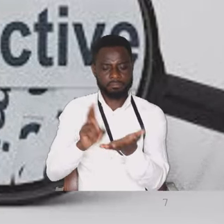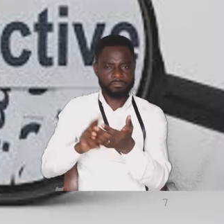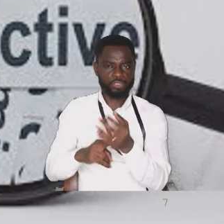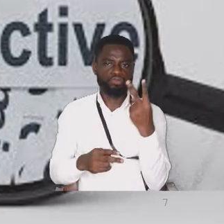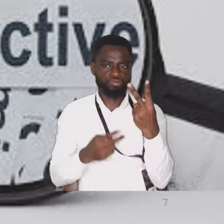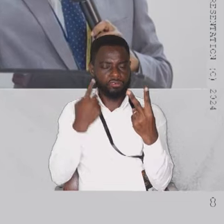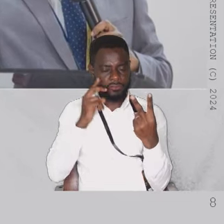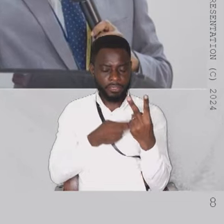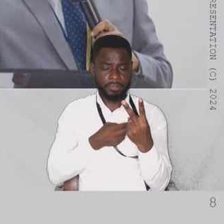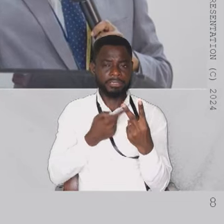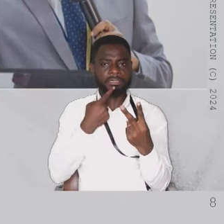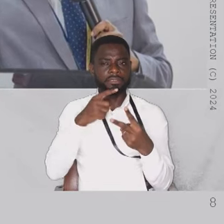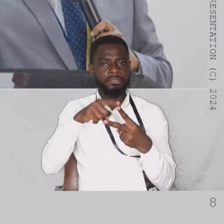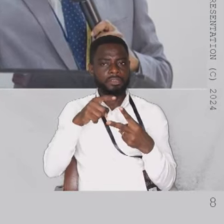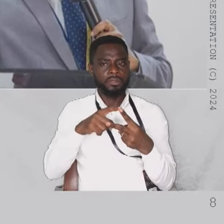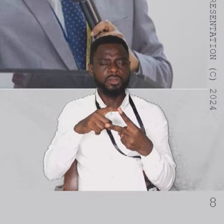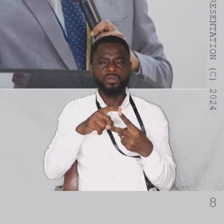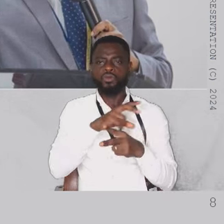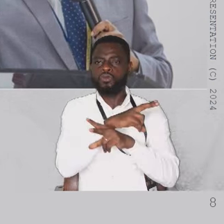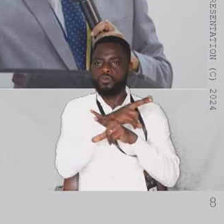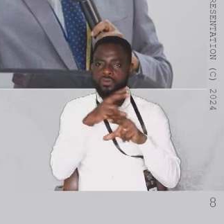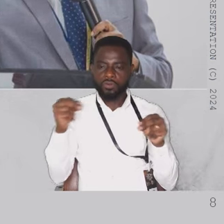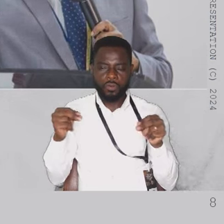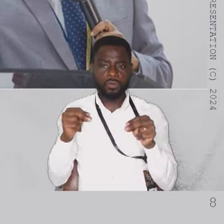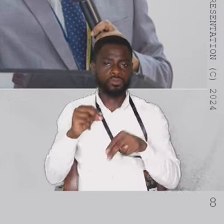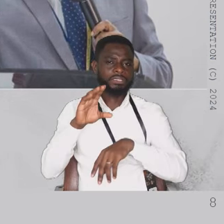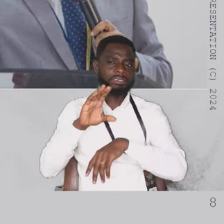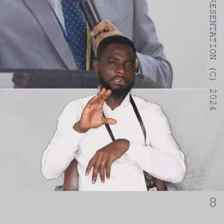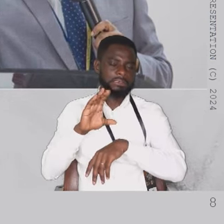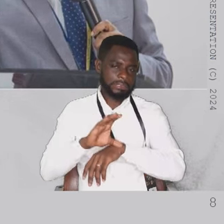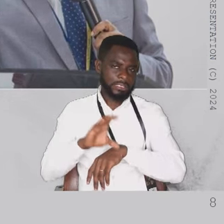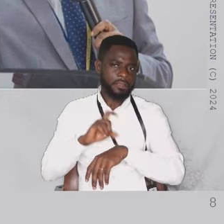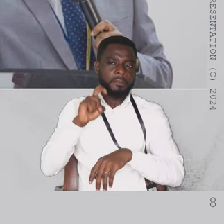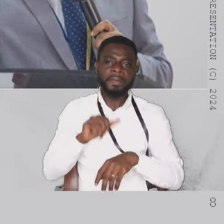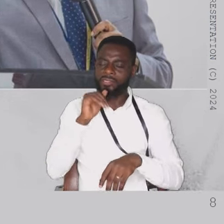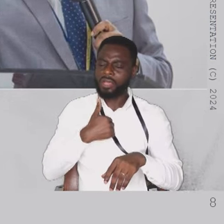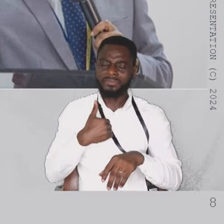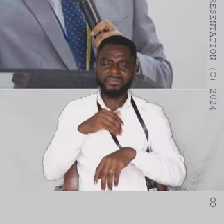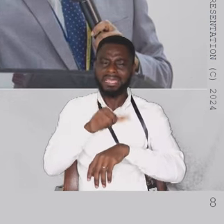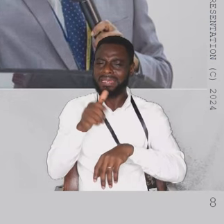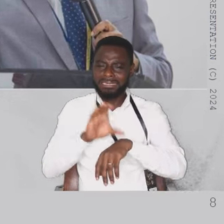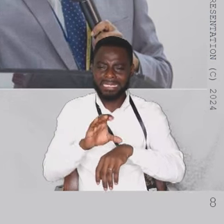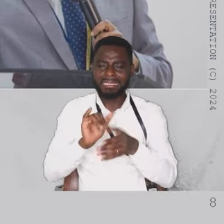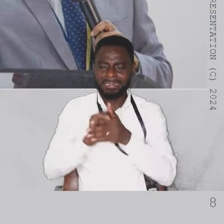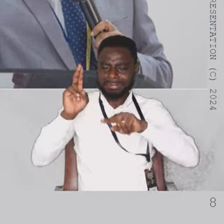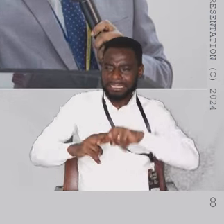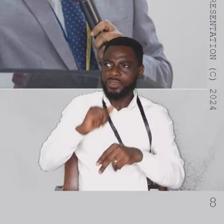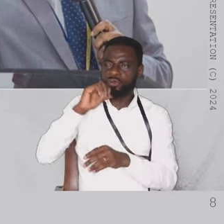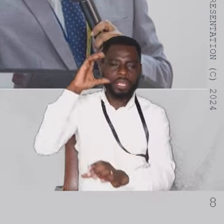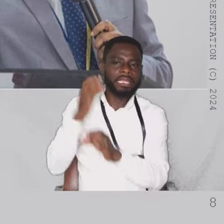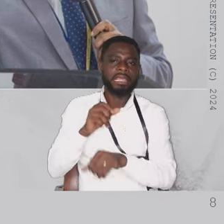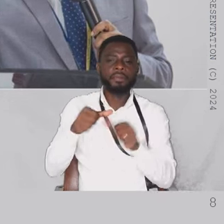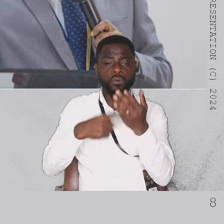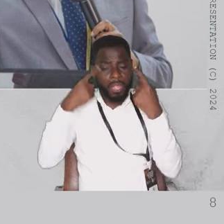morning. There should be no church that is unconcerned about what happens in the world. The essence of the